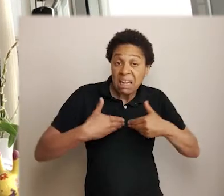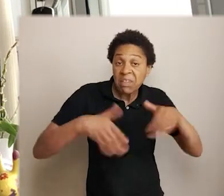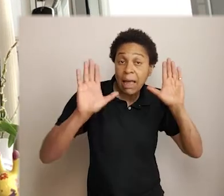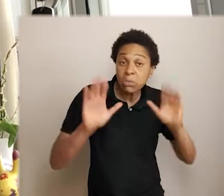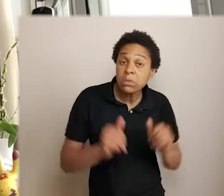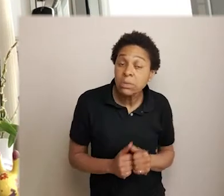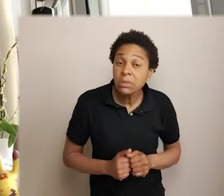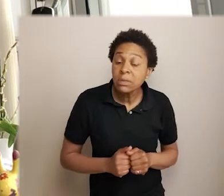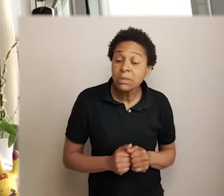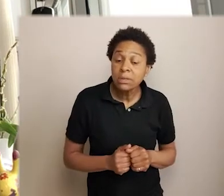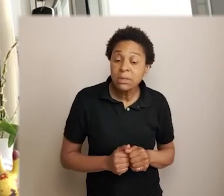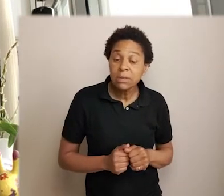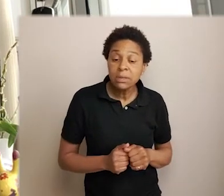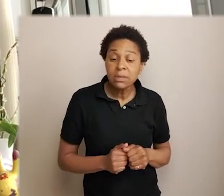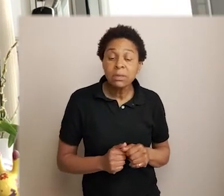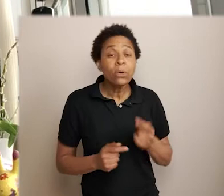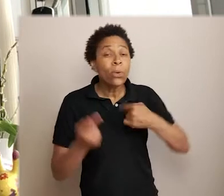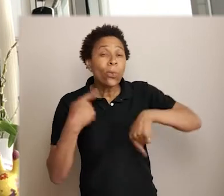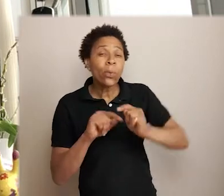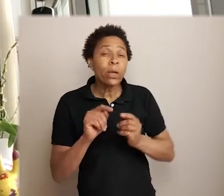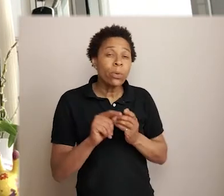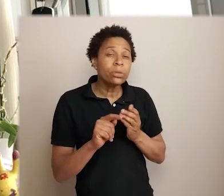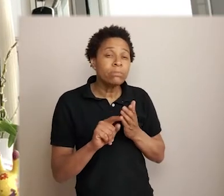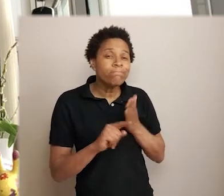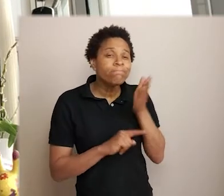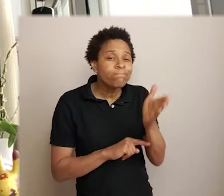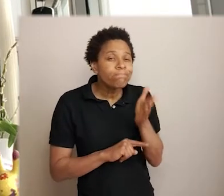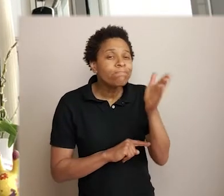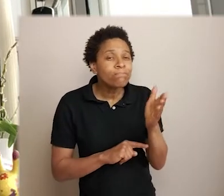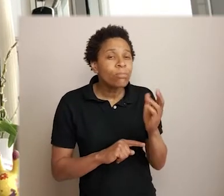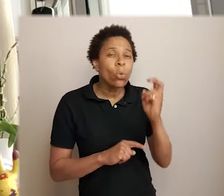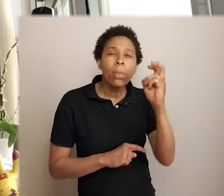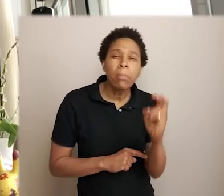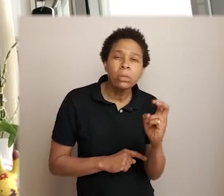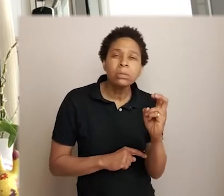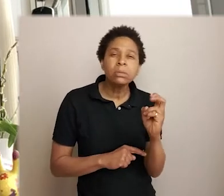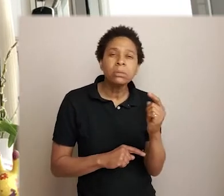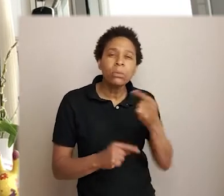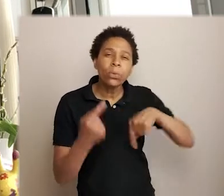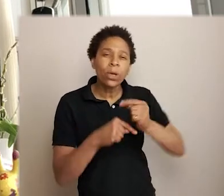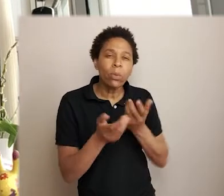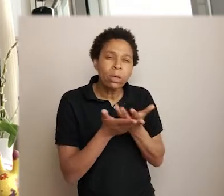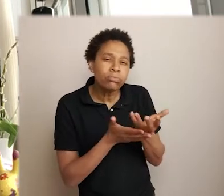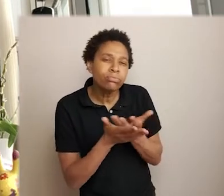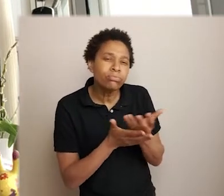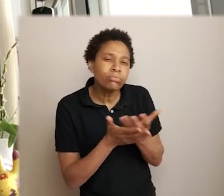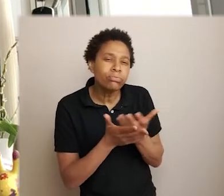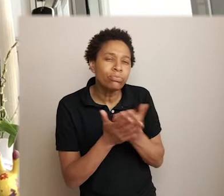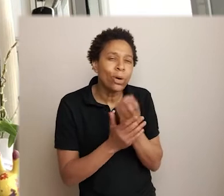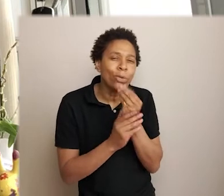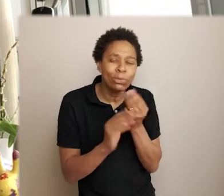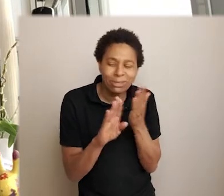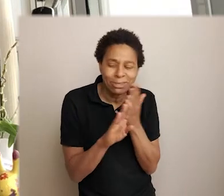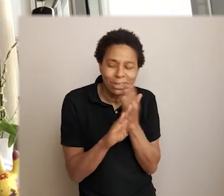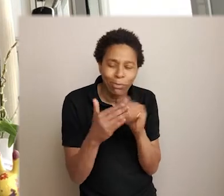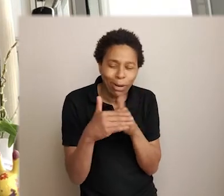We used to go, if we were on buses, and we'd have conversations with each other. We used to talk in the Polari, and people wouldn't understand what we were